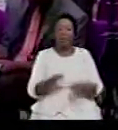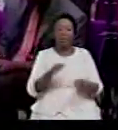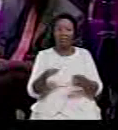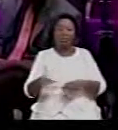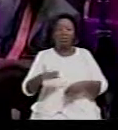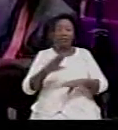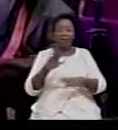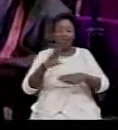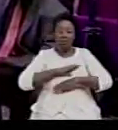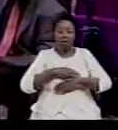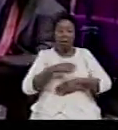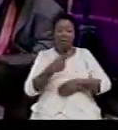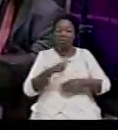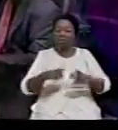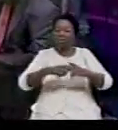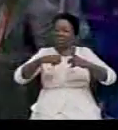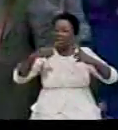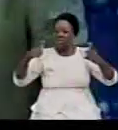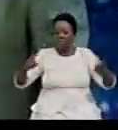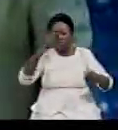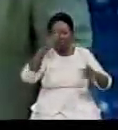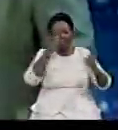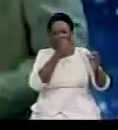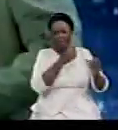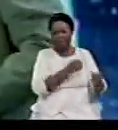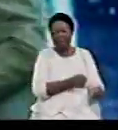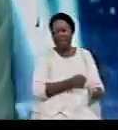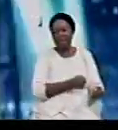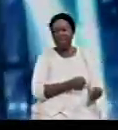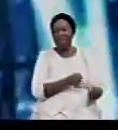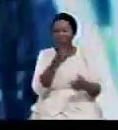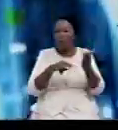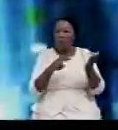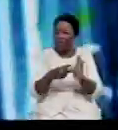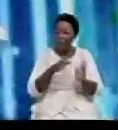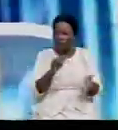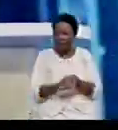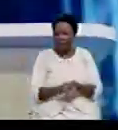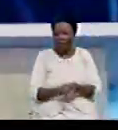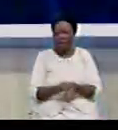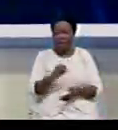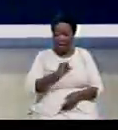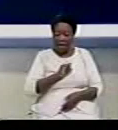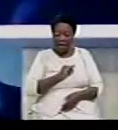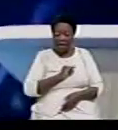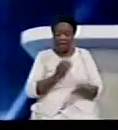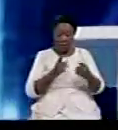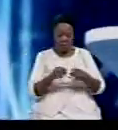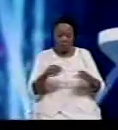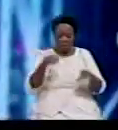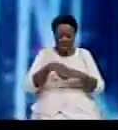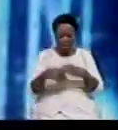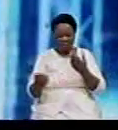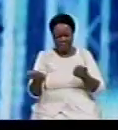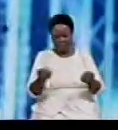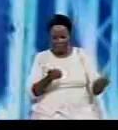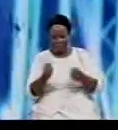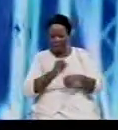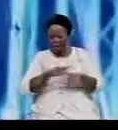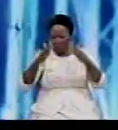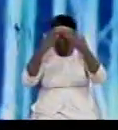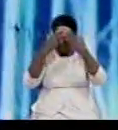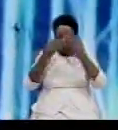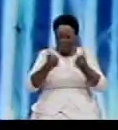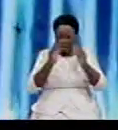faith. Surpassing faith. What does that mean? I want to enter a taxi. I didn't know the driver